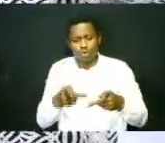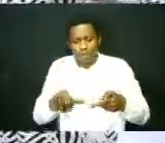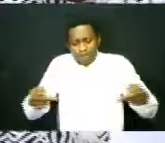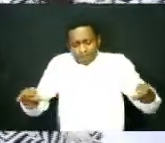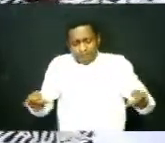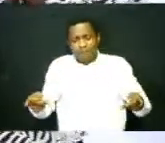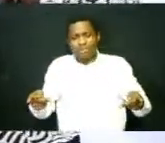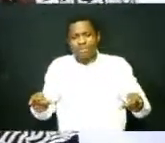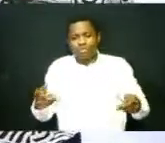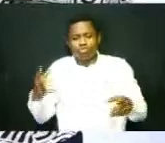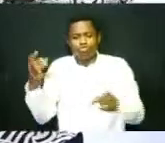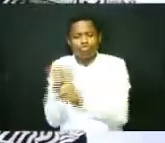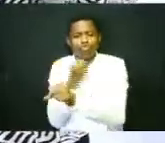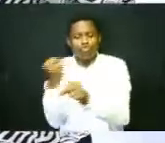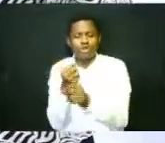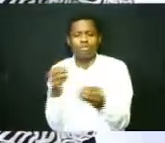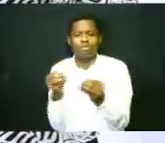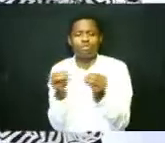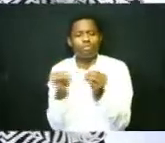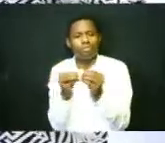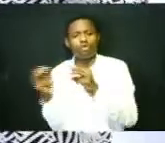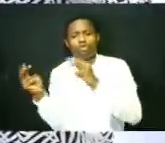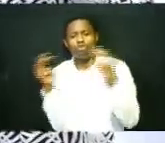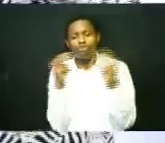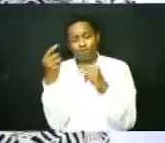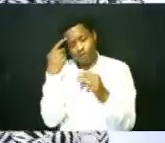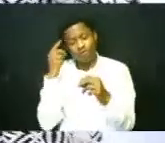territories. Win battles for us.